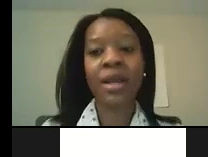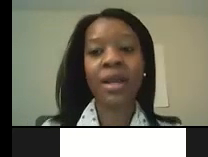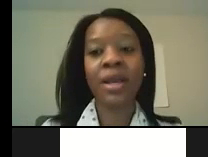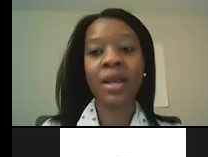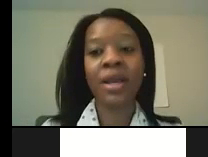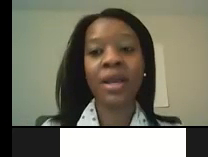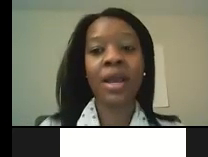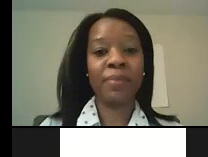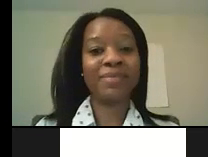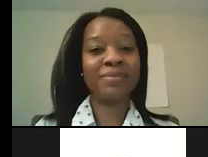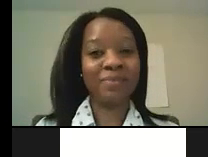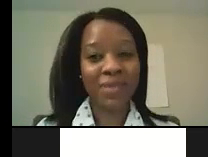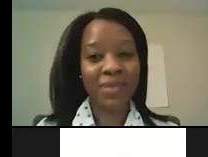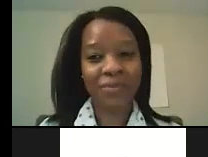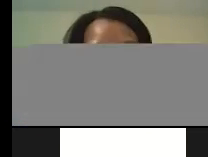mentioned before, this